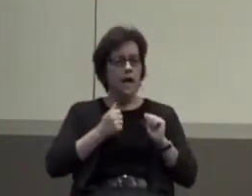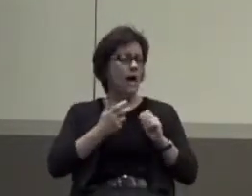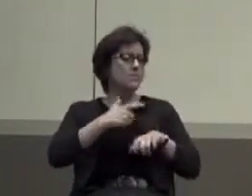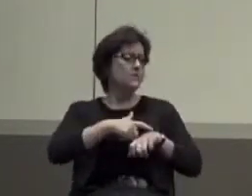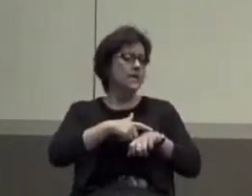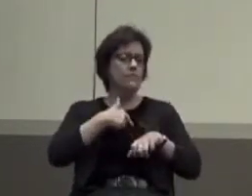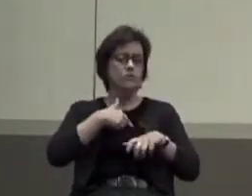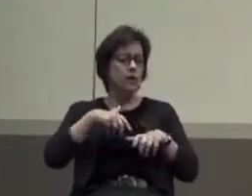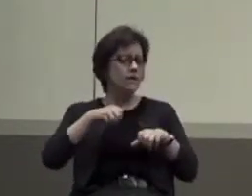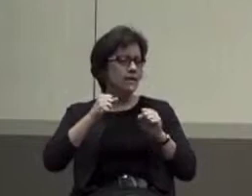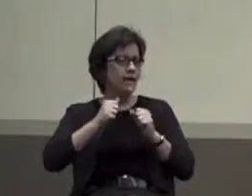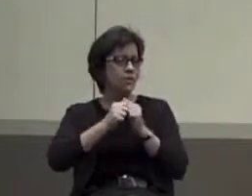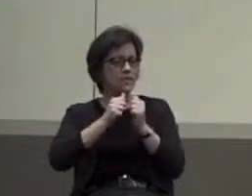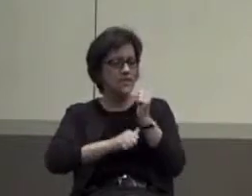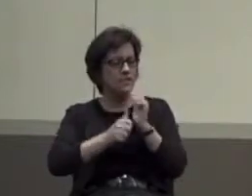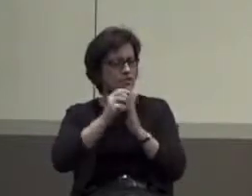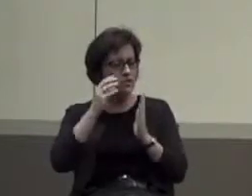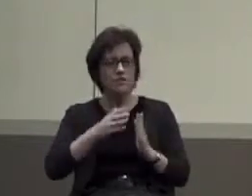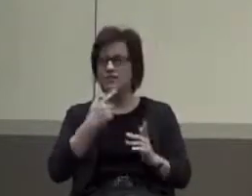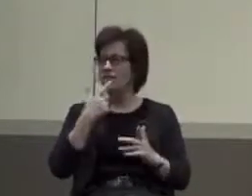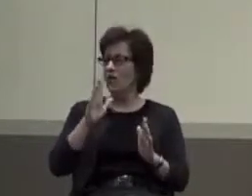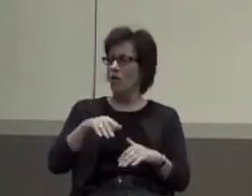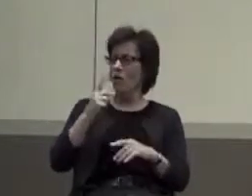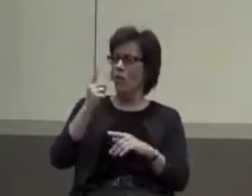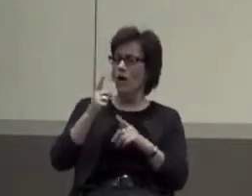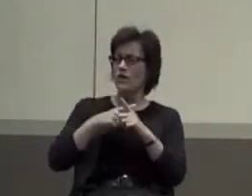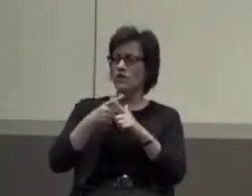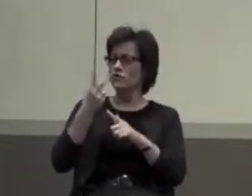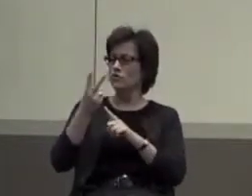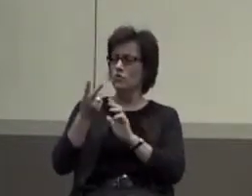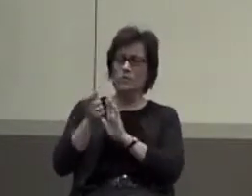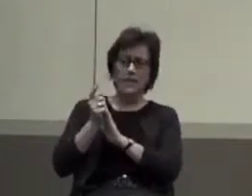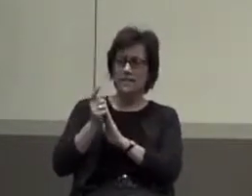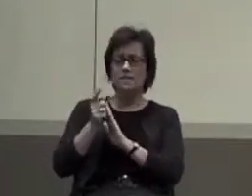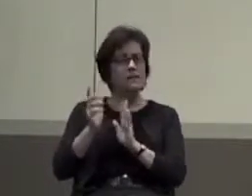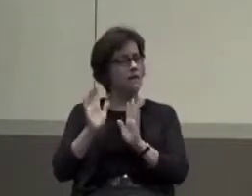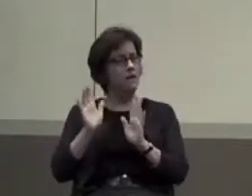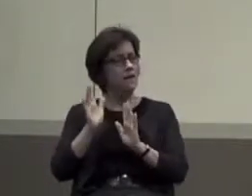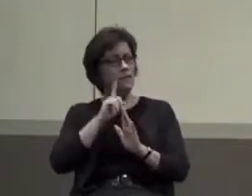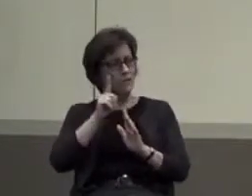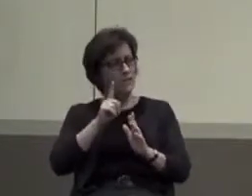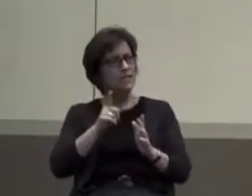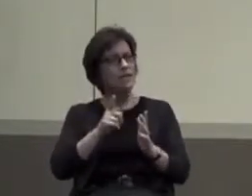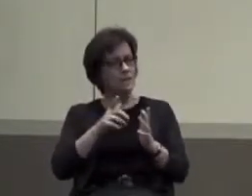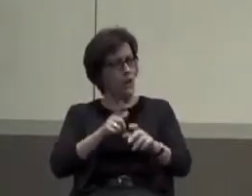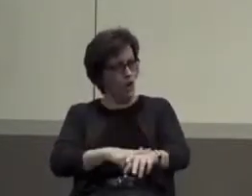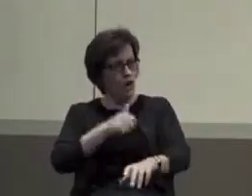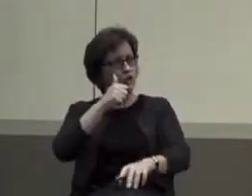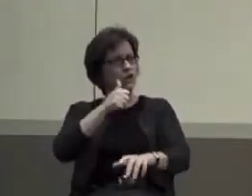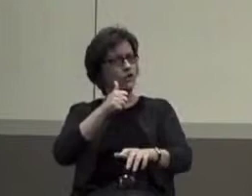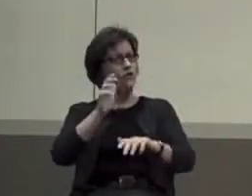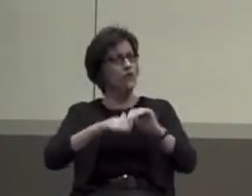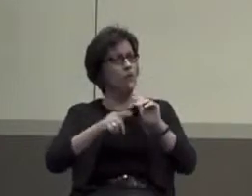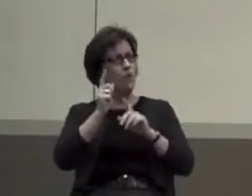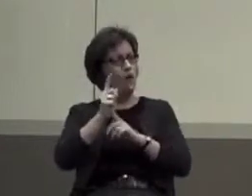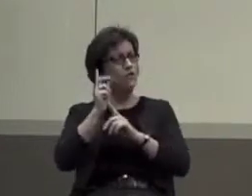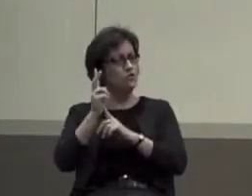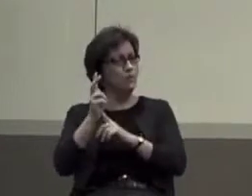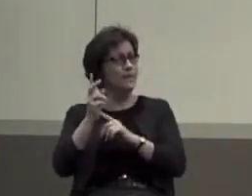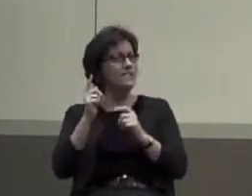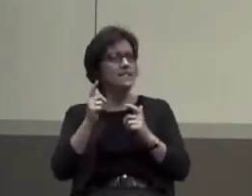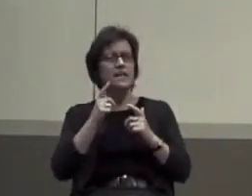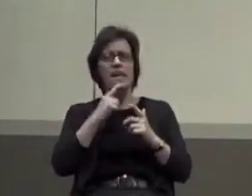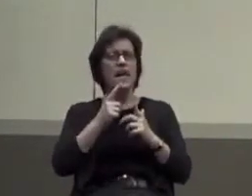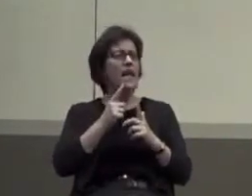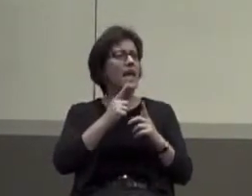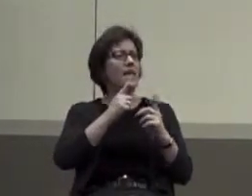minutes. And he found that, in fact, it was actually much longer that they were spending with each student. And they weren't getting around to every